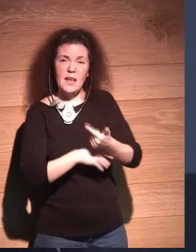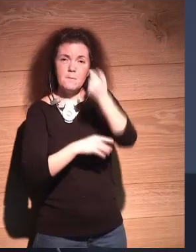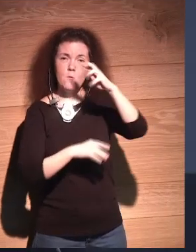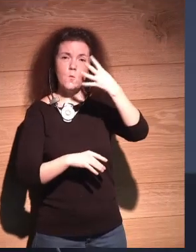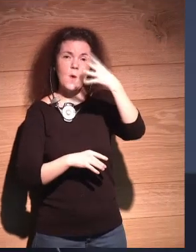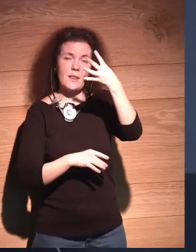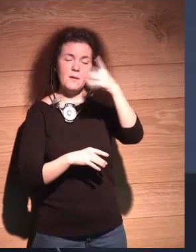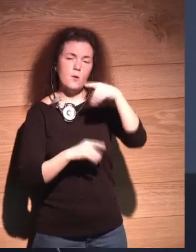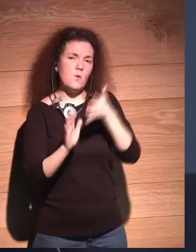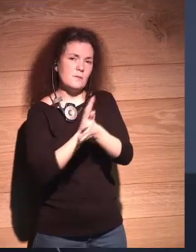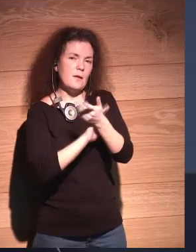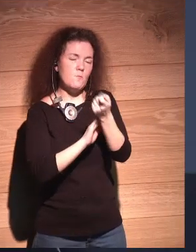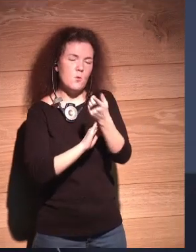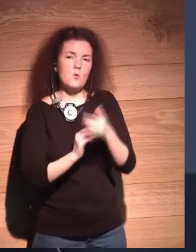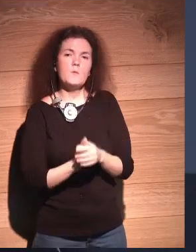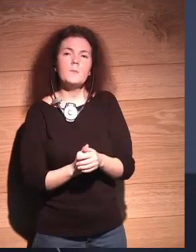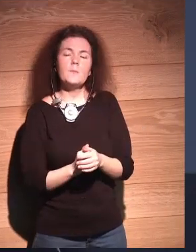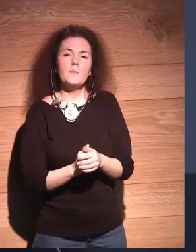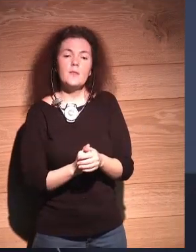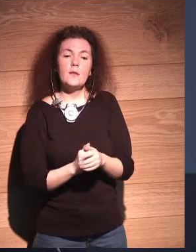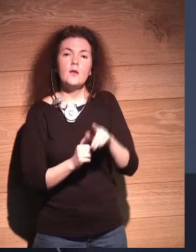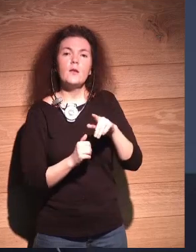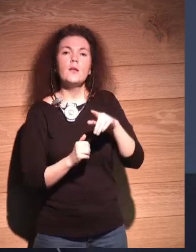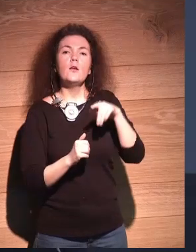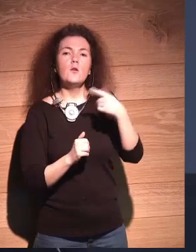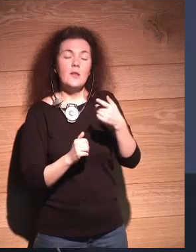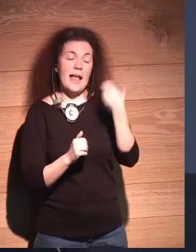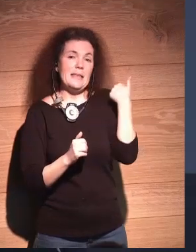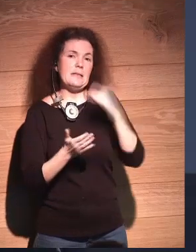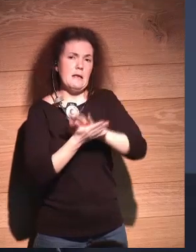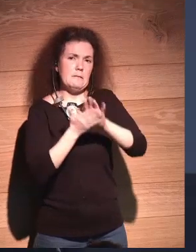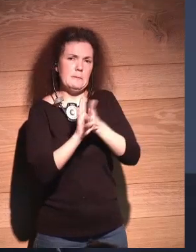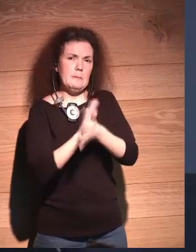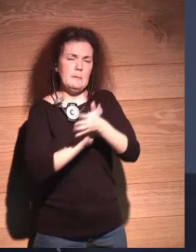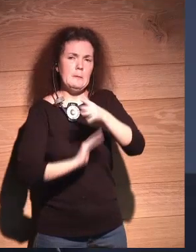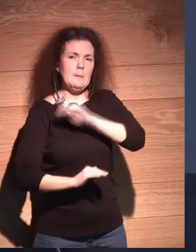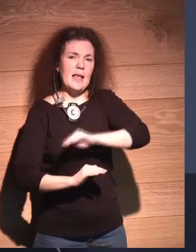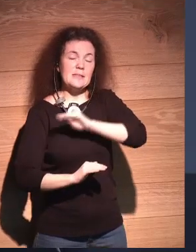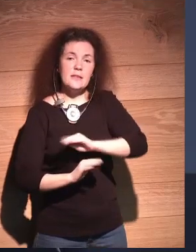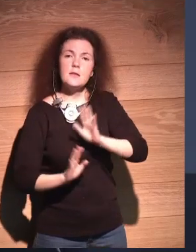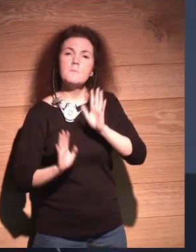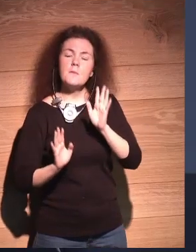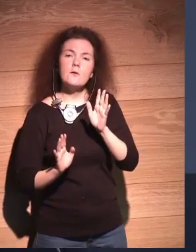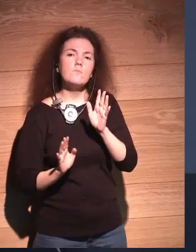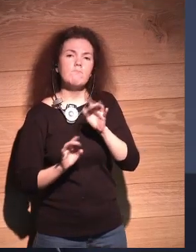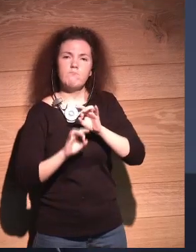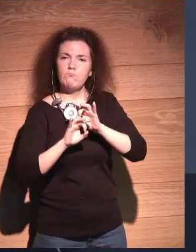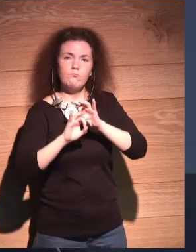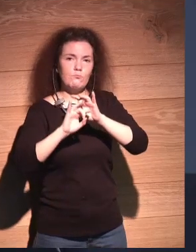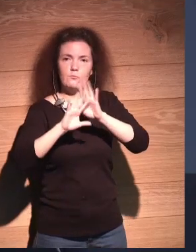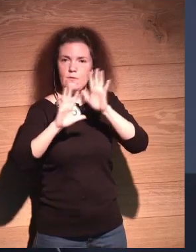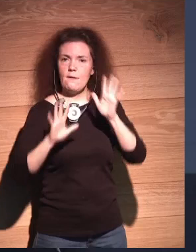artworks that is presented in the 4th floor in this very building. I will tell you about it later on. We talked about